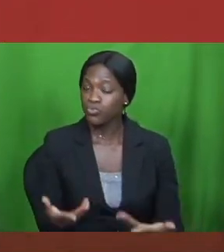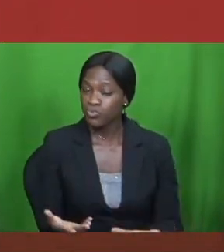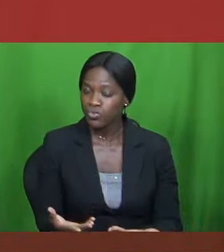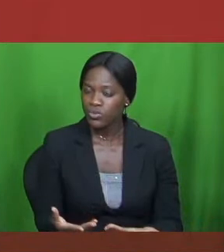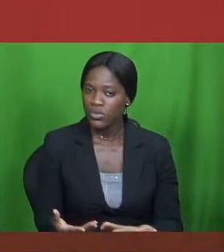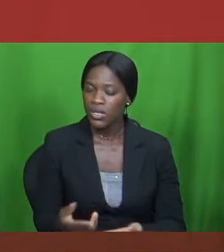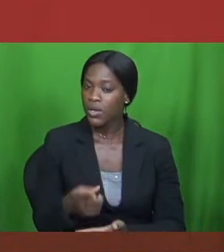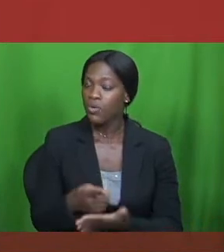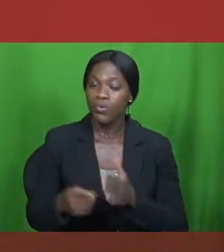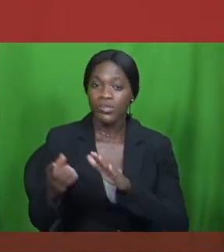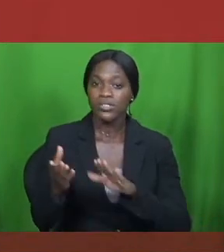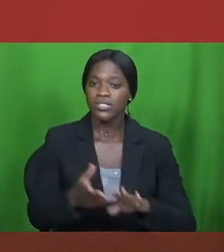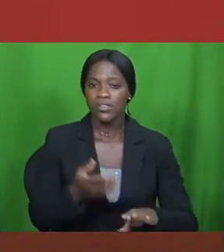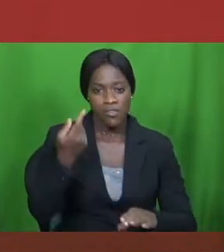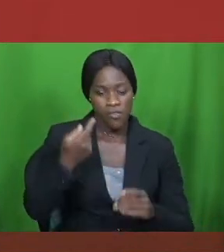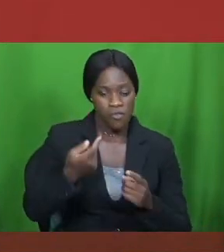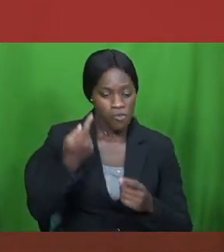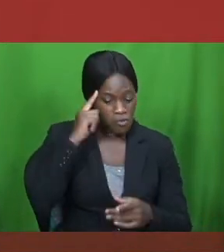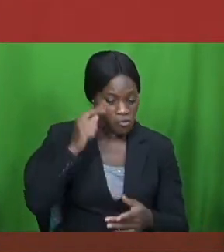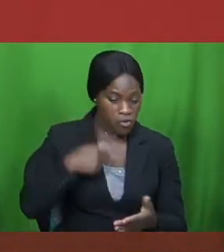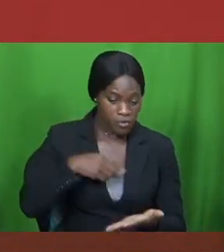behind?